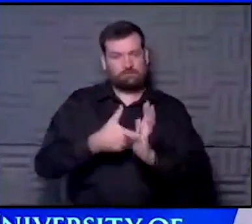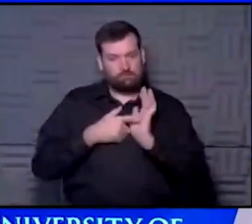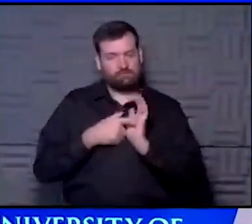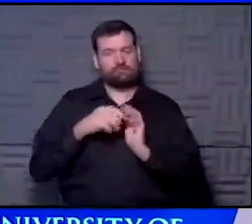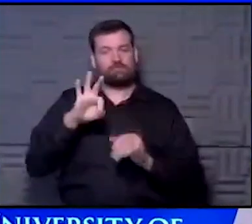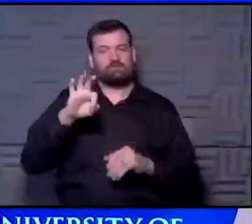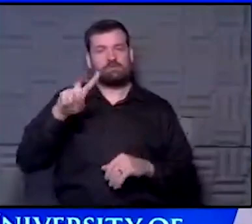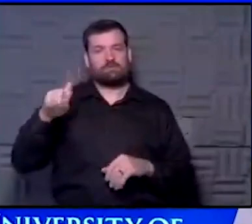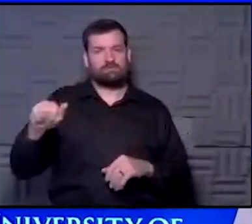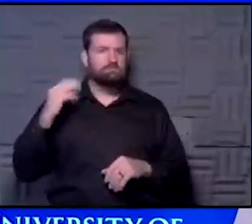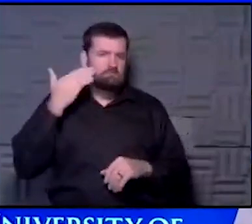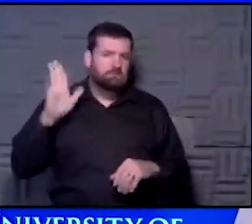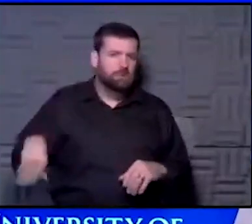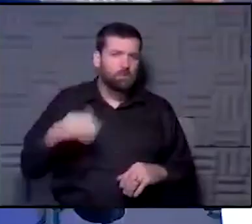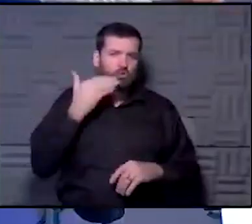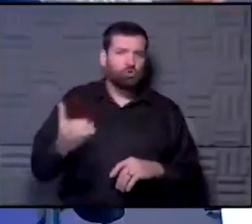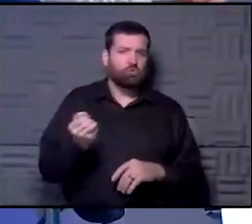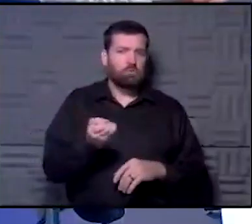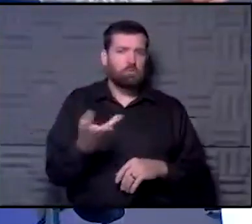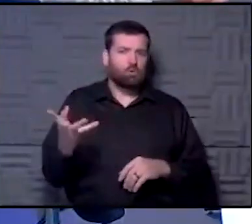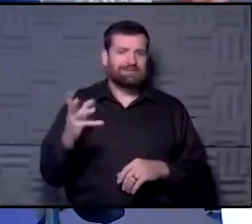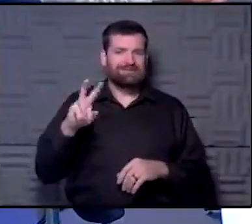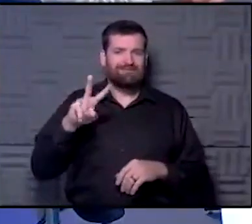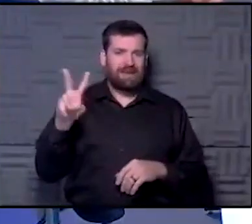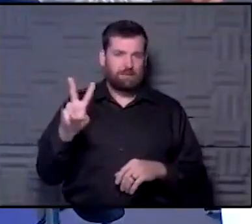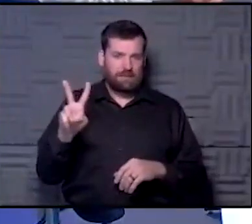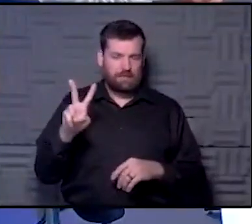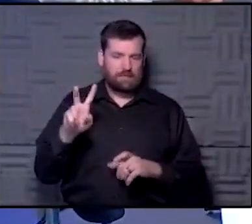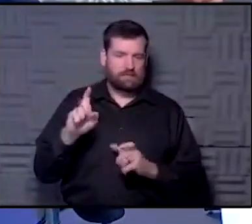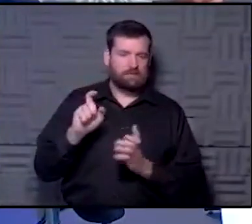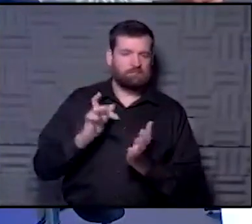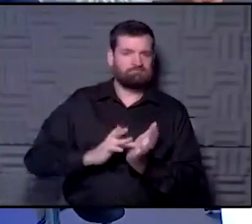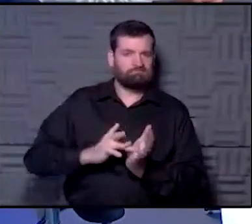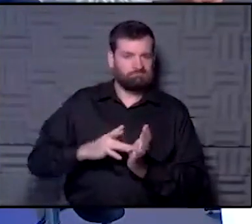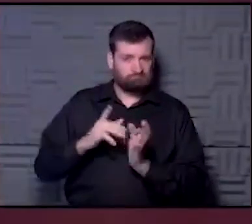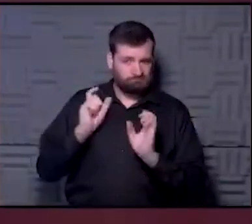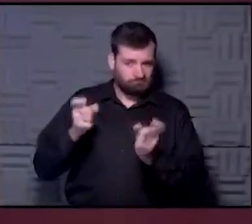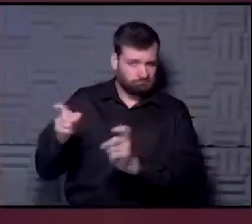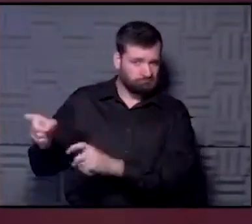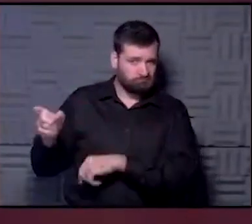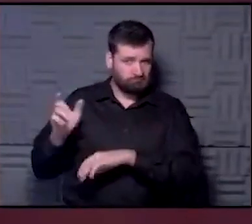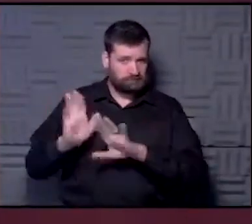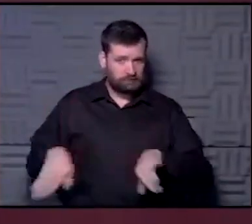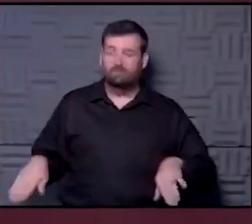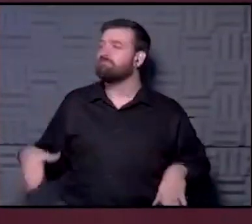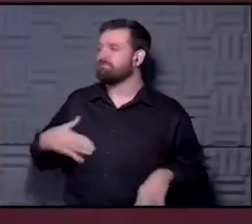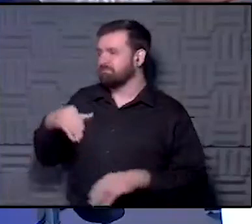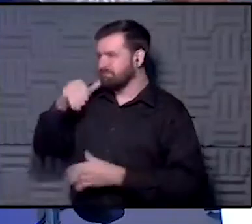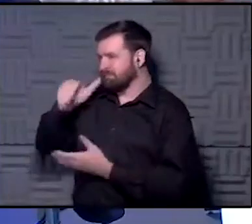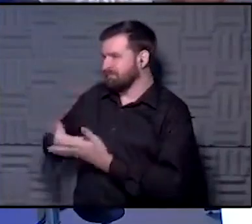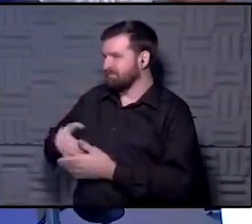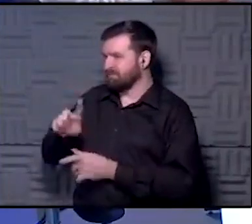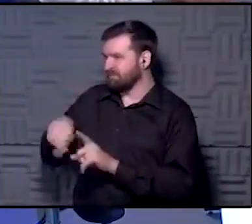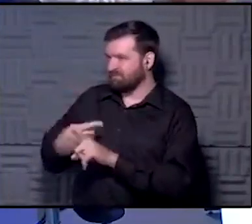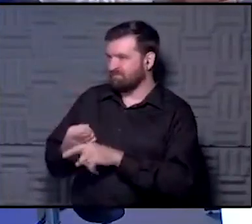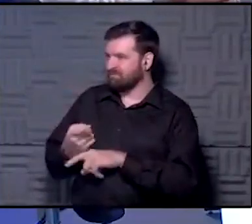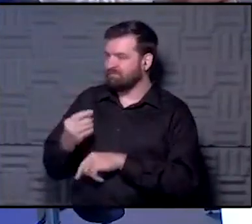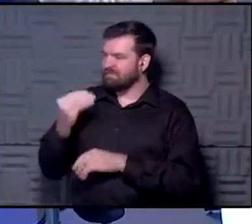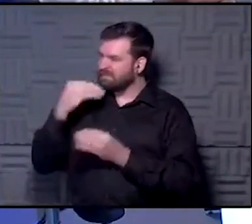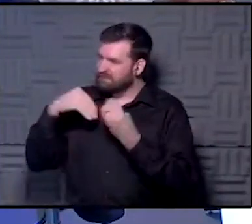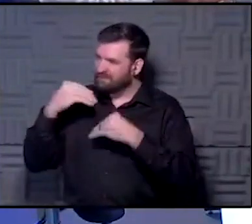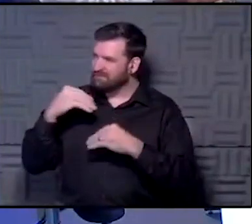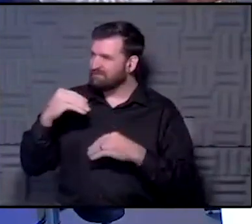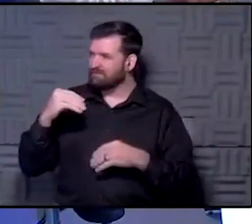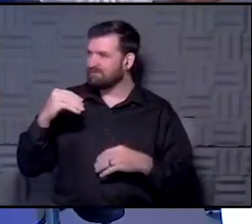you know of a good multivitamin for kids? How do I get vitamins in that kit? Yeah, my daughter only ate beans and weenies. I don't know if she's